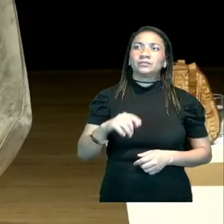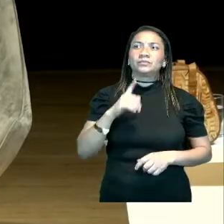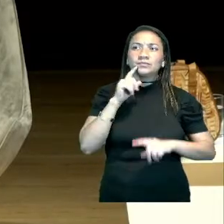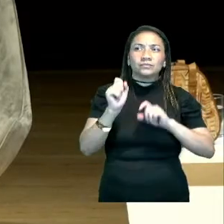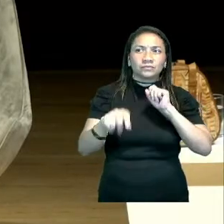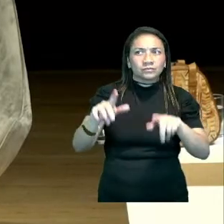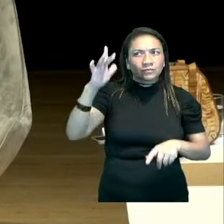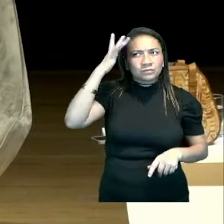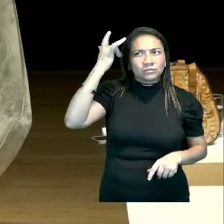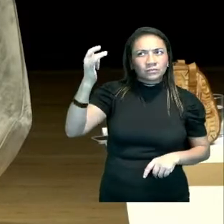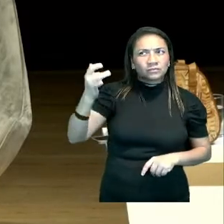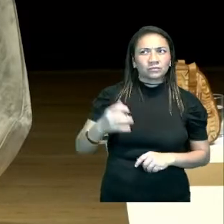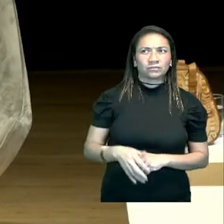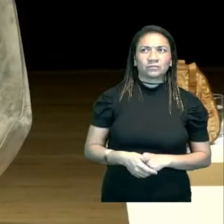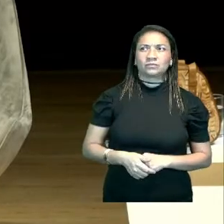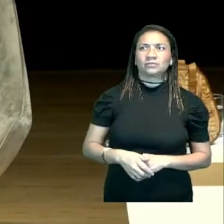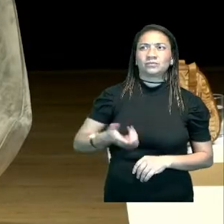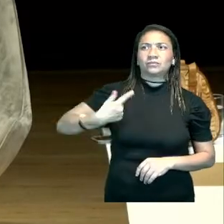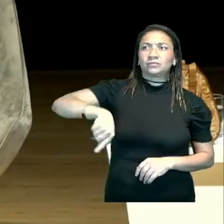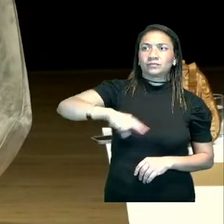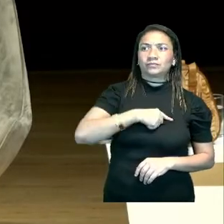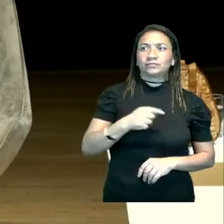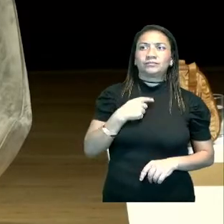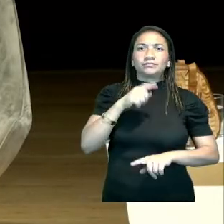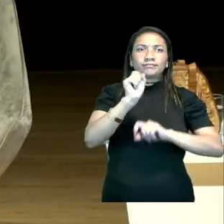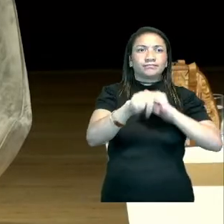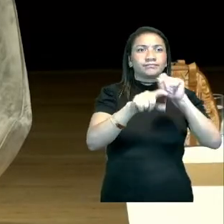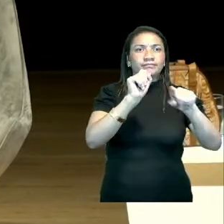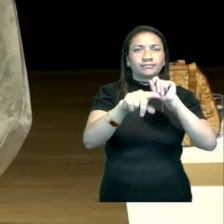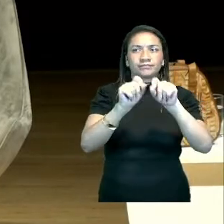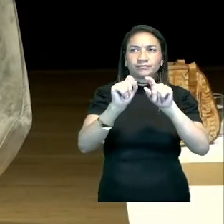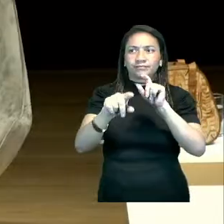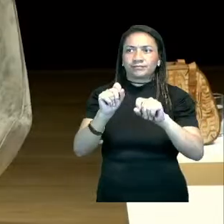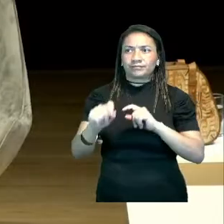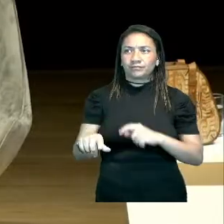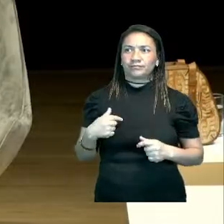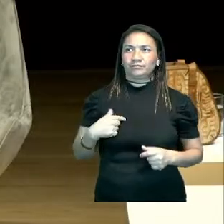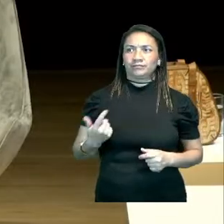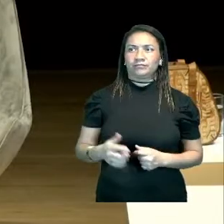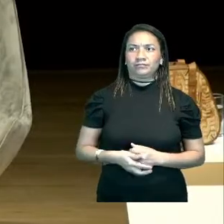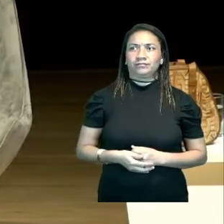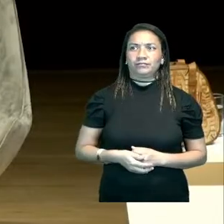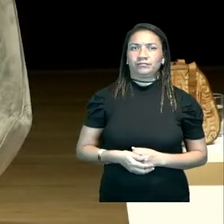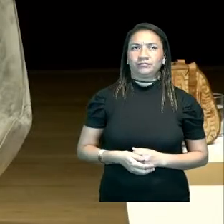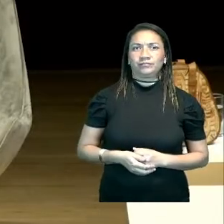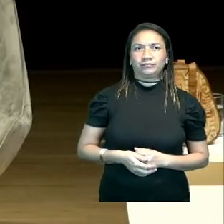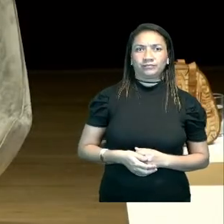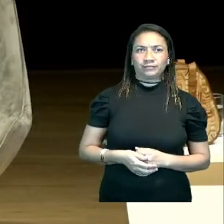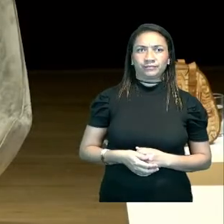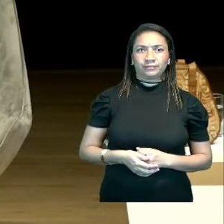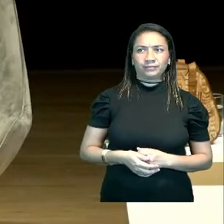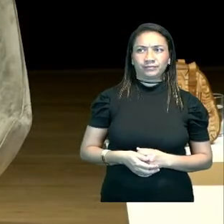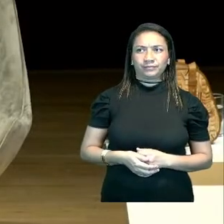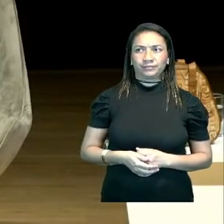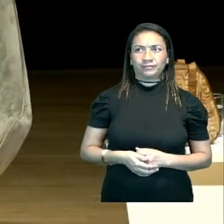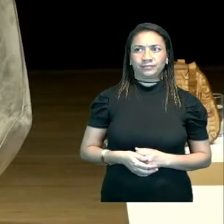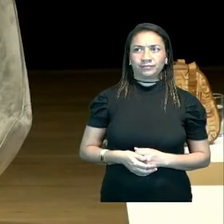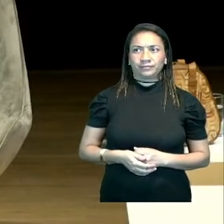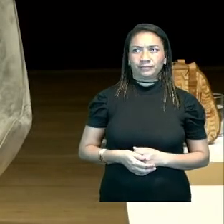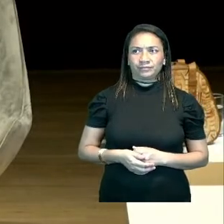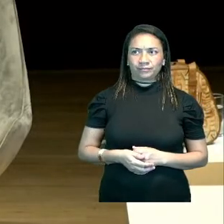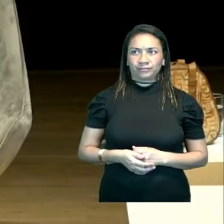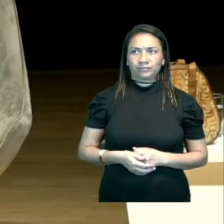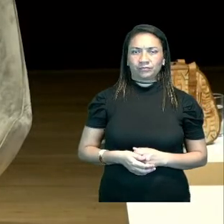continually erased. Because we have always been a part of every